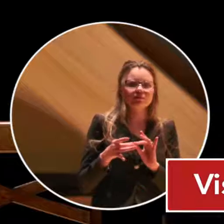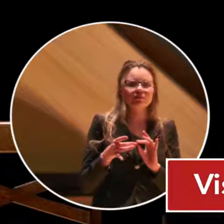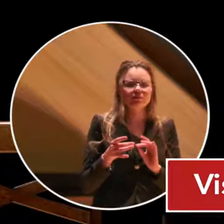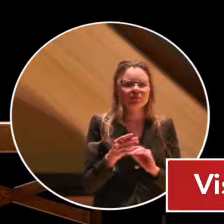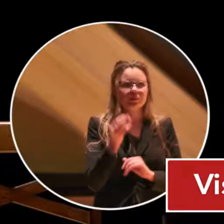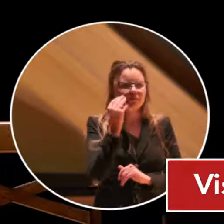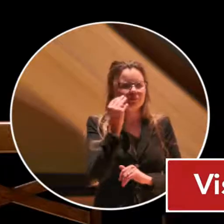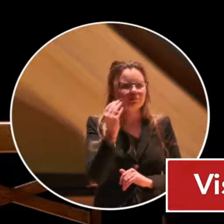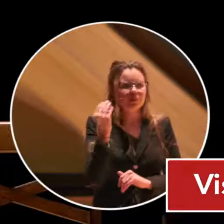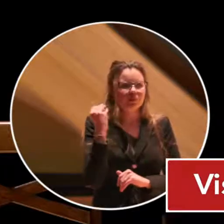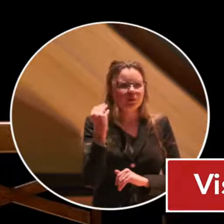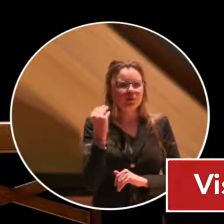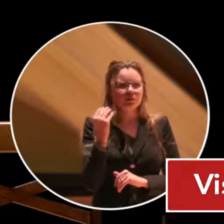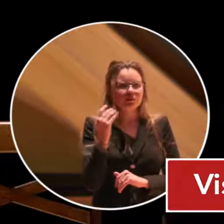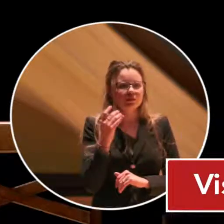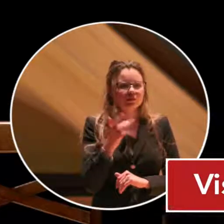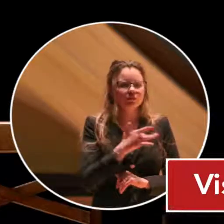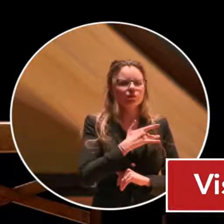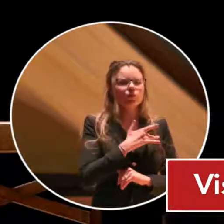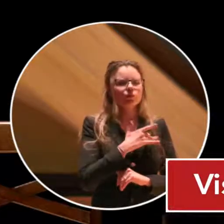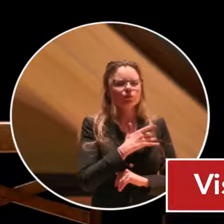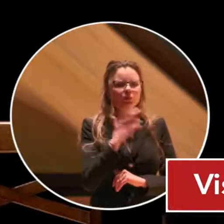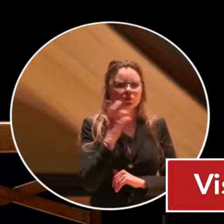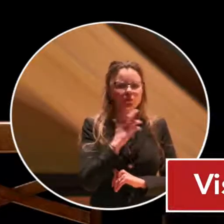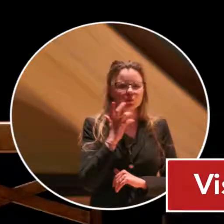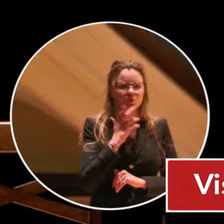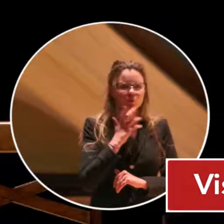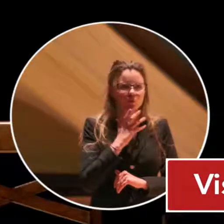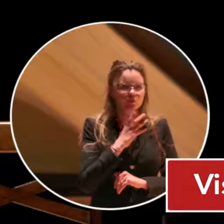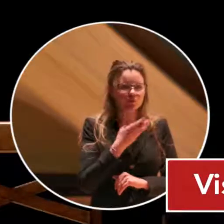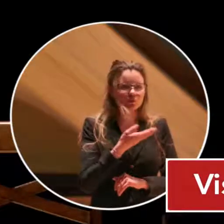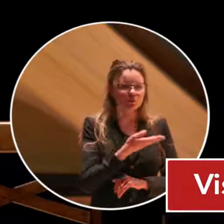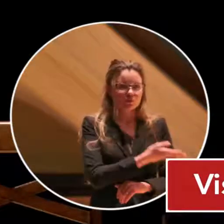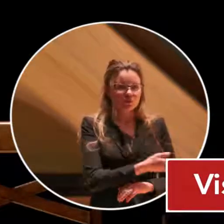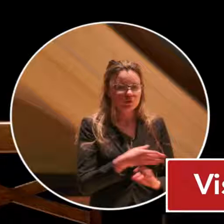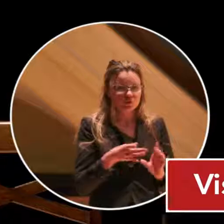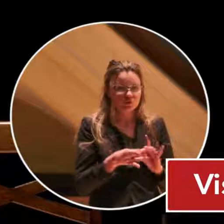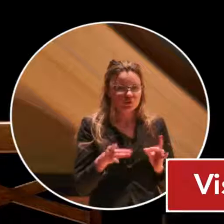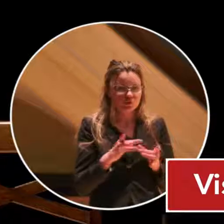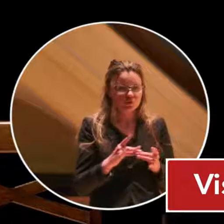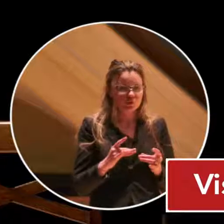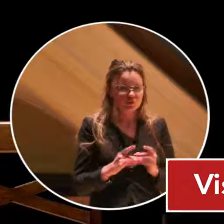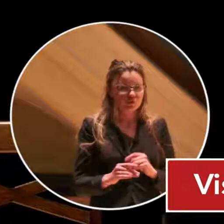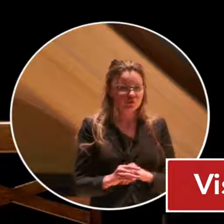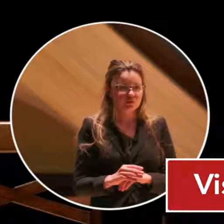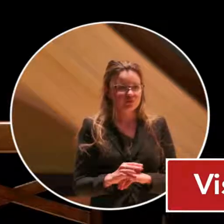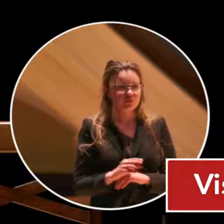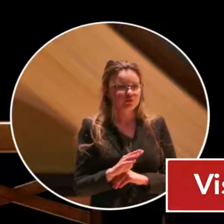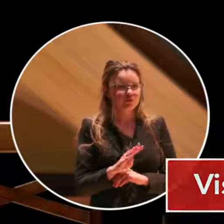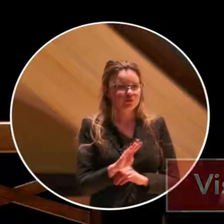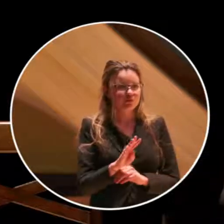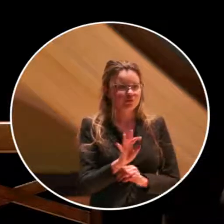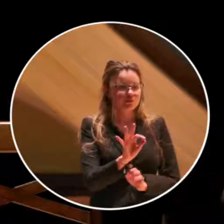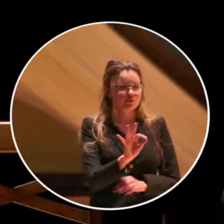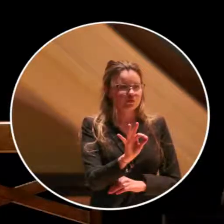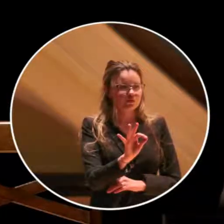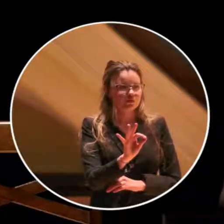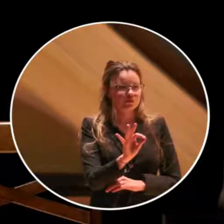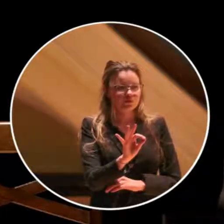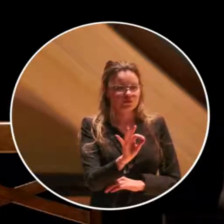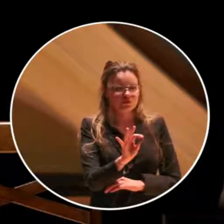compelling they can be. Here with her story, 4 Fowls. Please